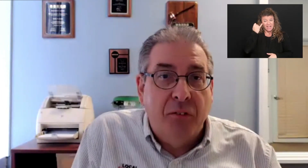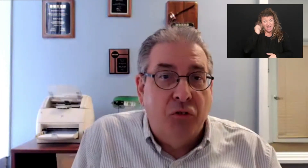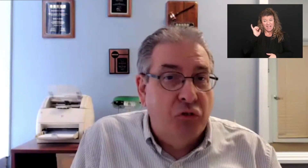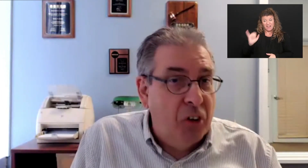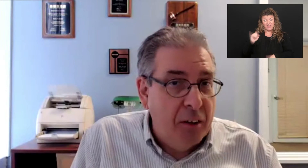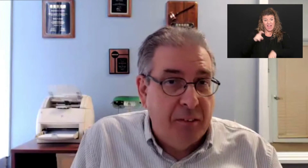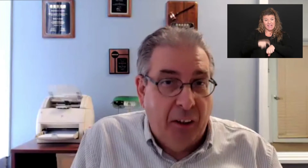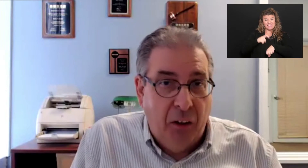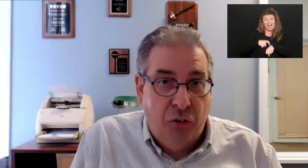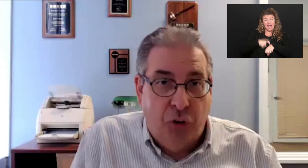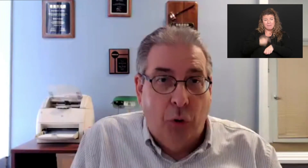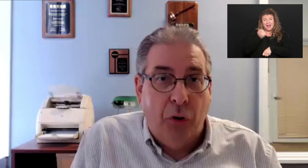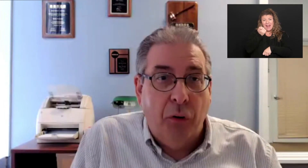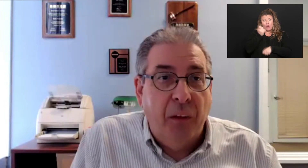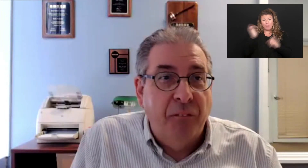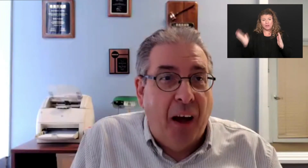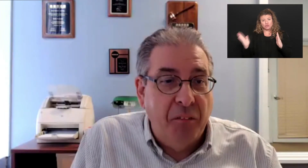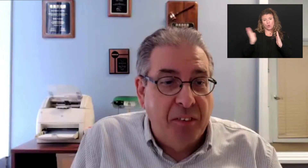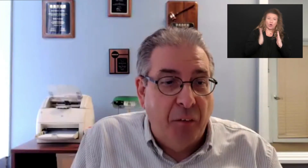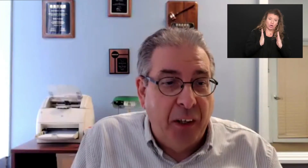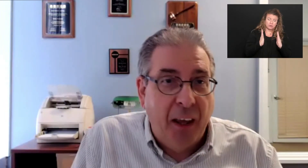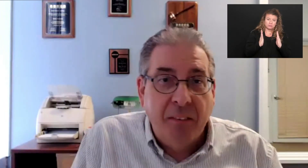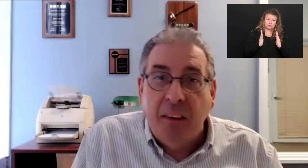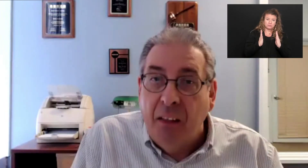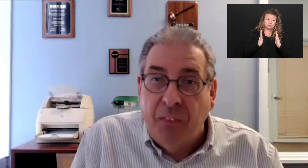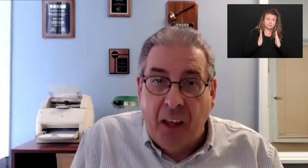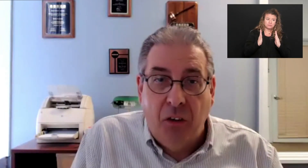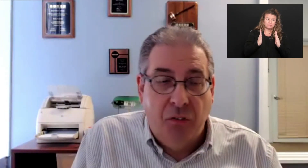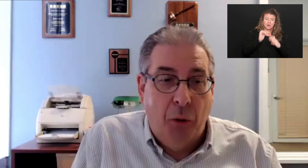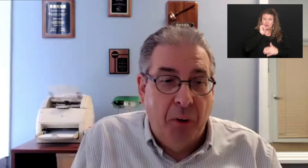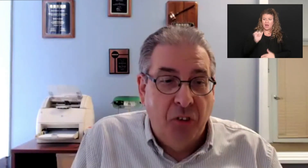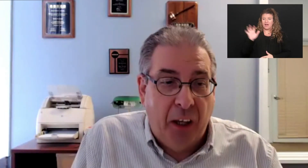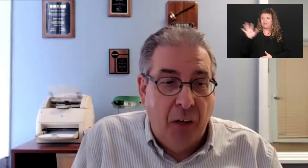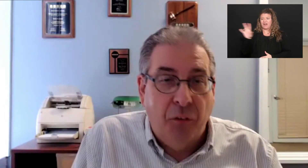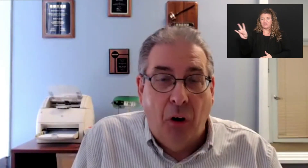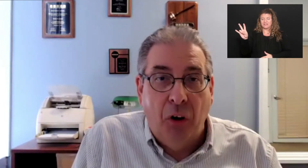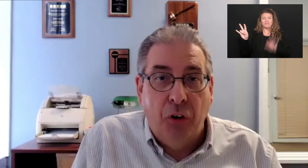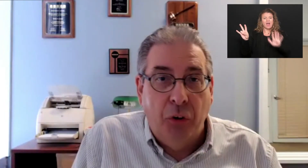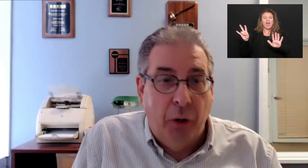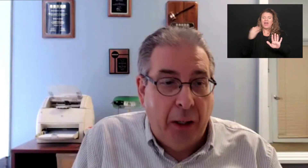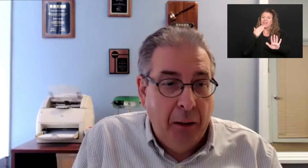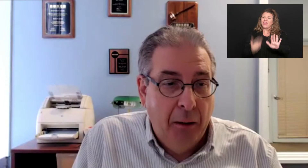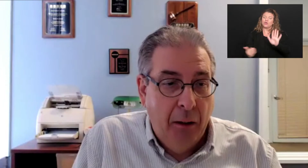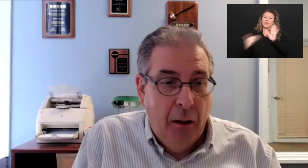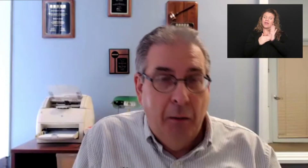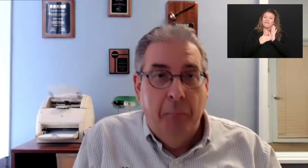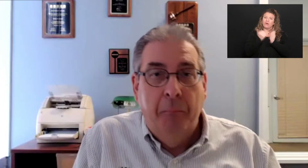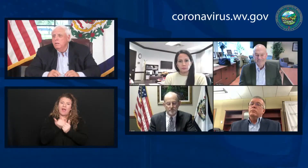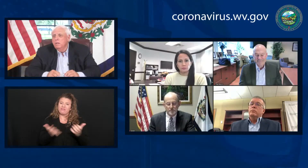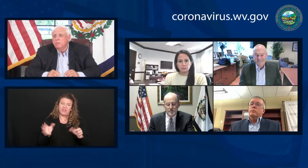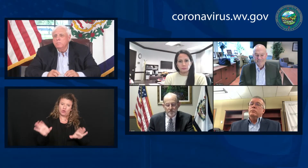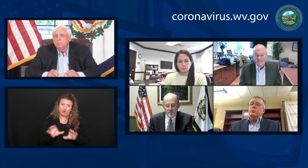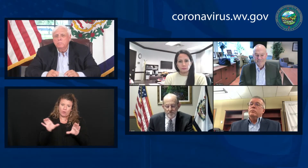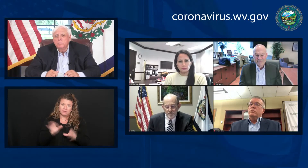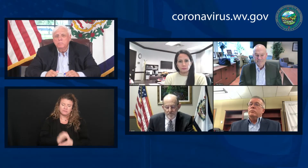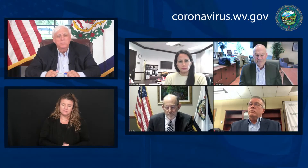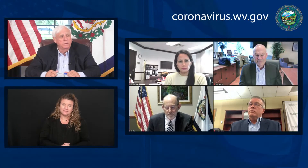time was just a little shorter than 5 to 7 days? And thank you so much again for all you're doing.